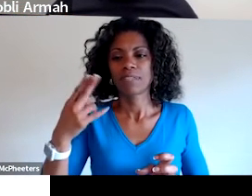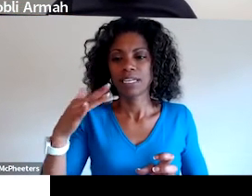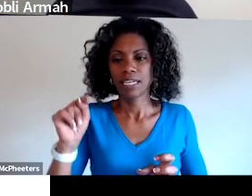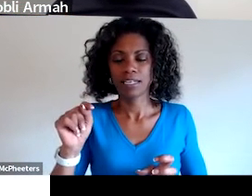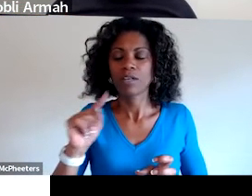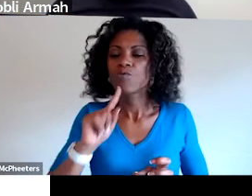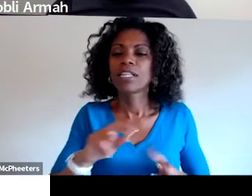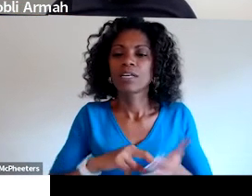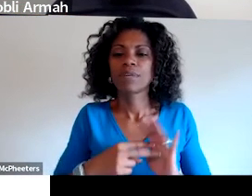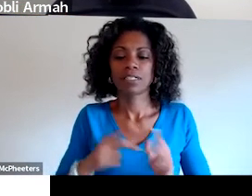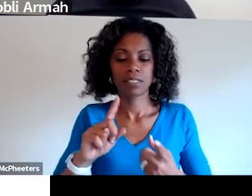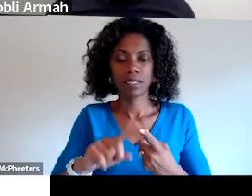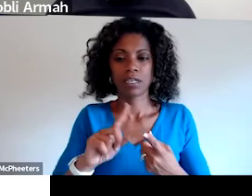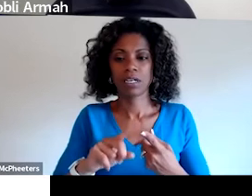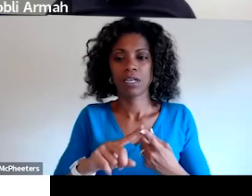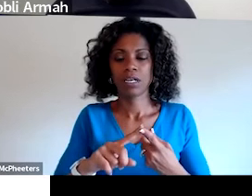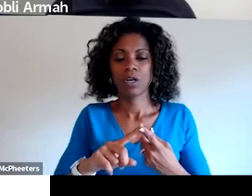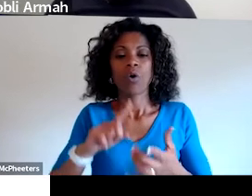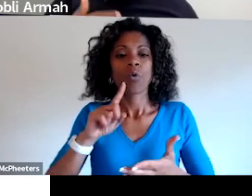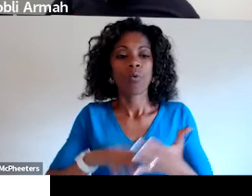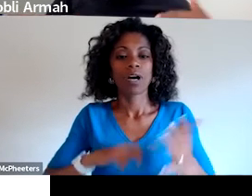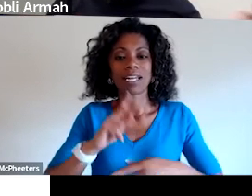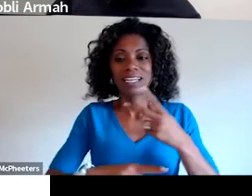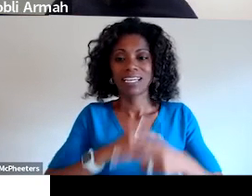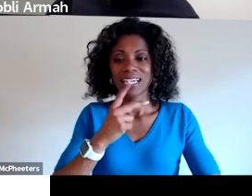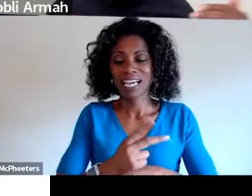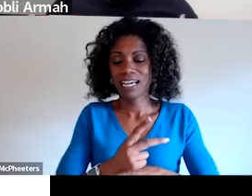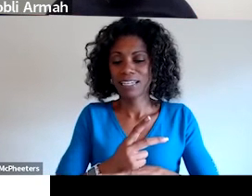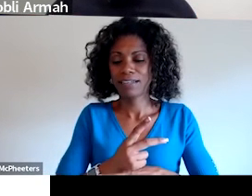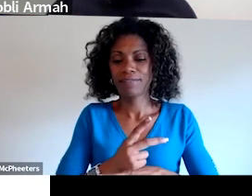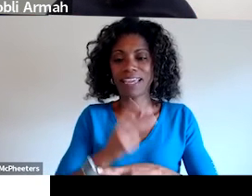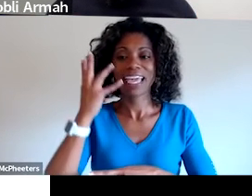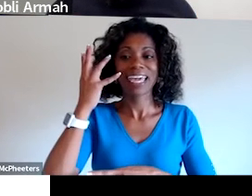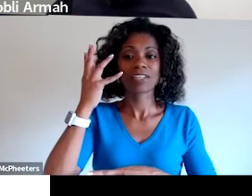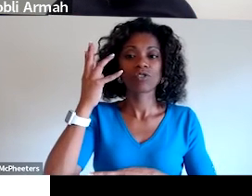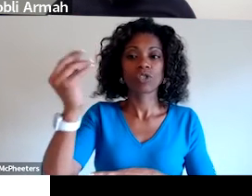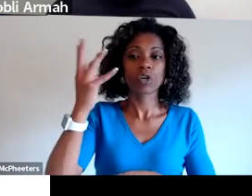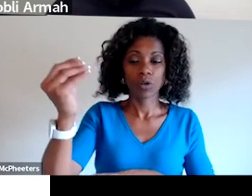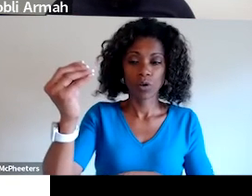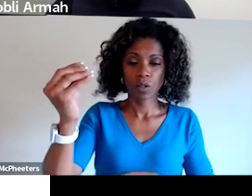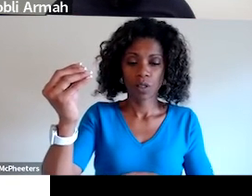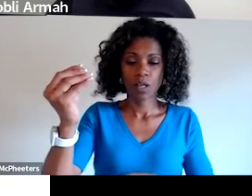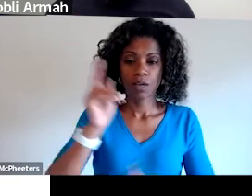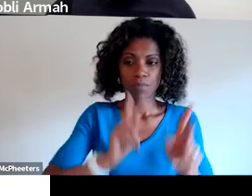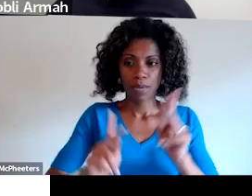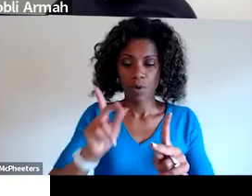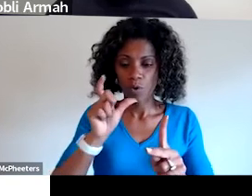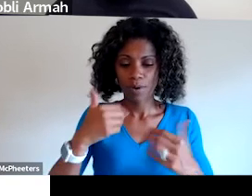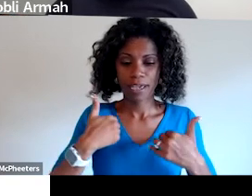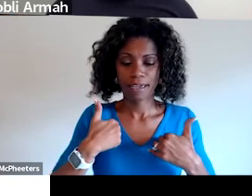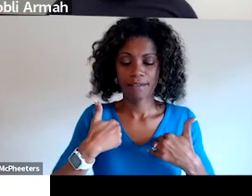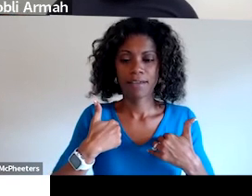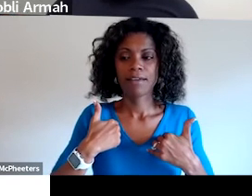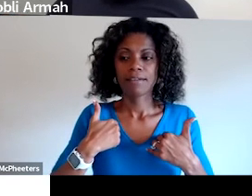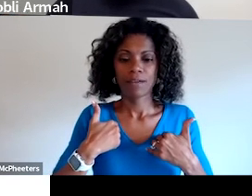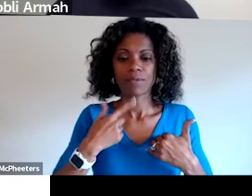we going to put in place for our equity commitments? Like, who on the outside is going to hold us accountable? So that's one way you can turn up the heat.